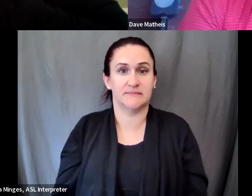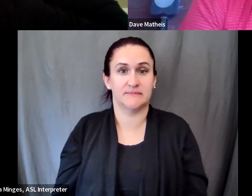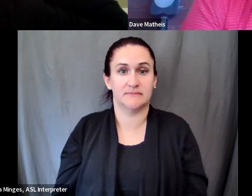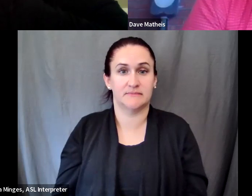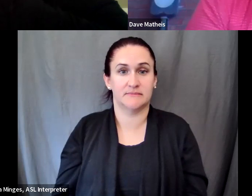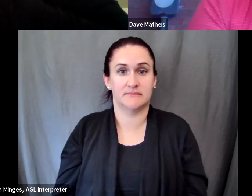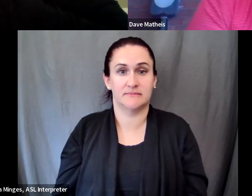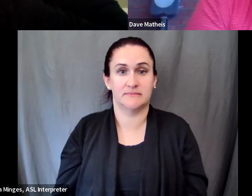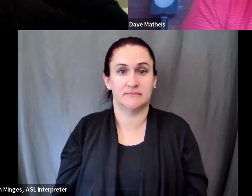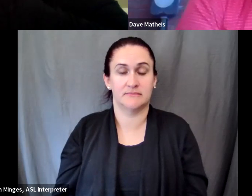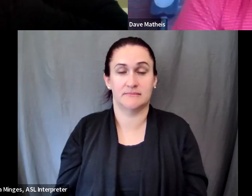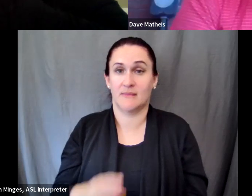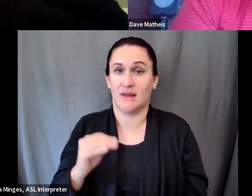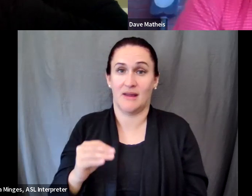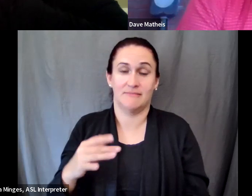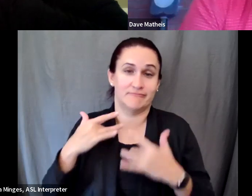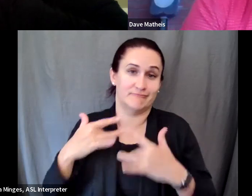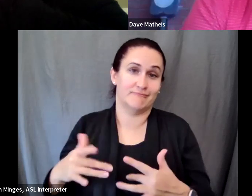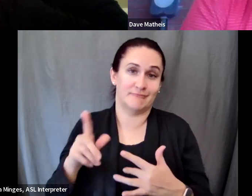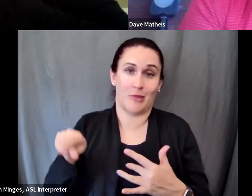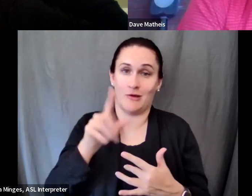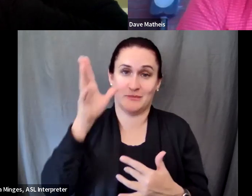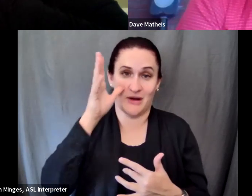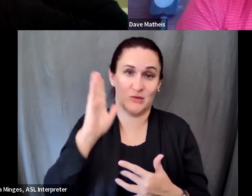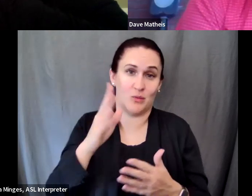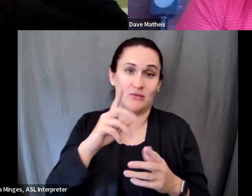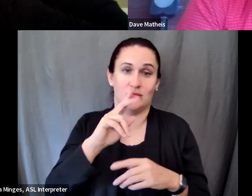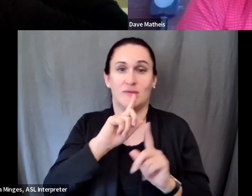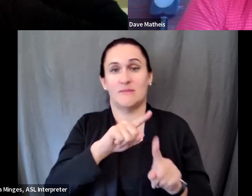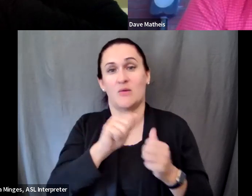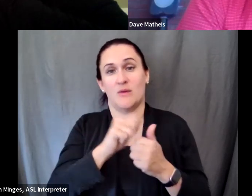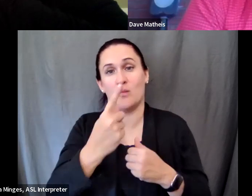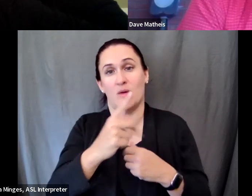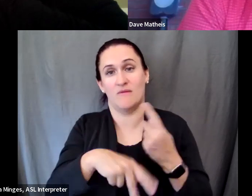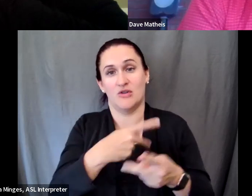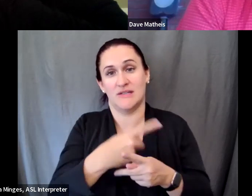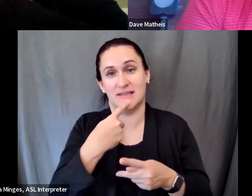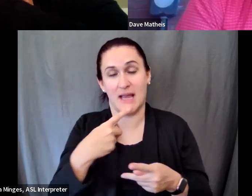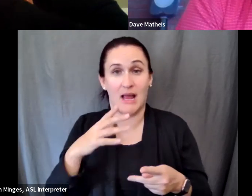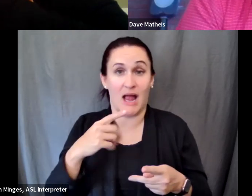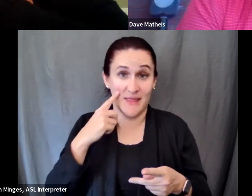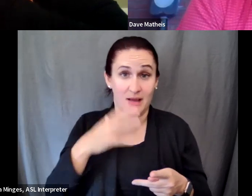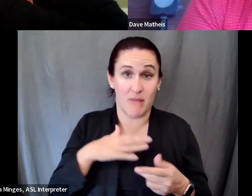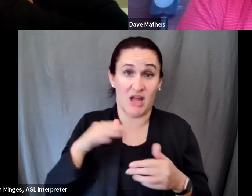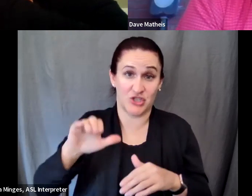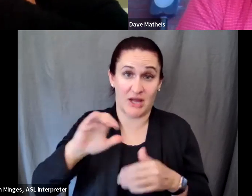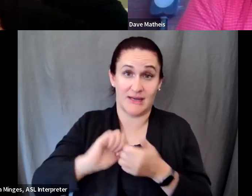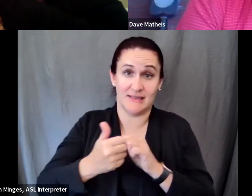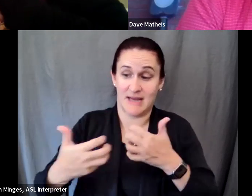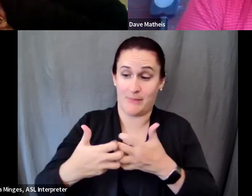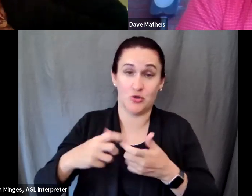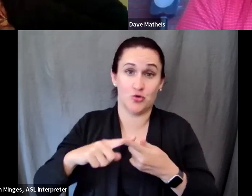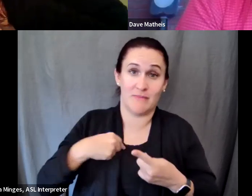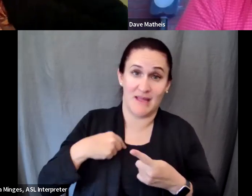invariably, the parent would respond with one version of, well, I think my child adapted to me more than I had to adapt to